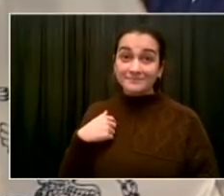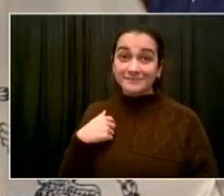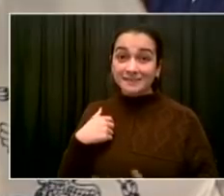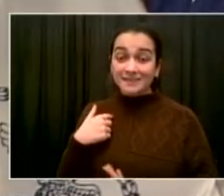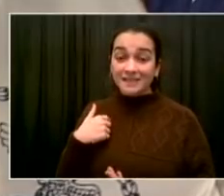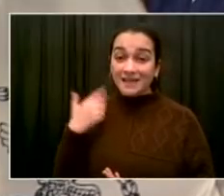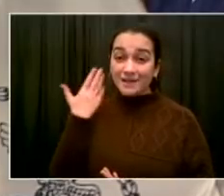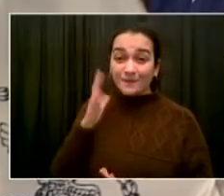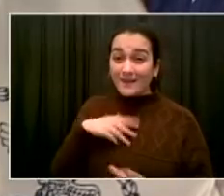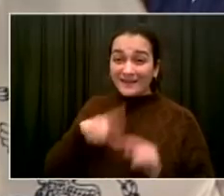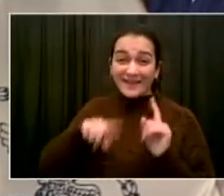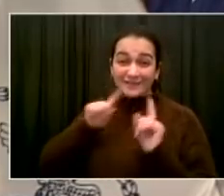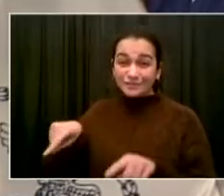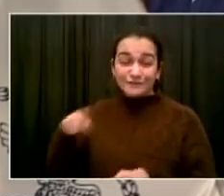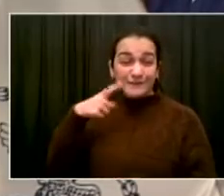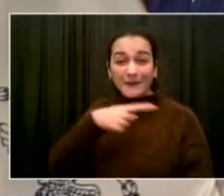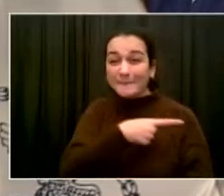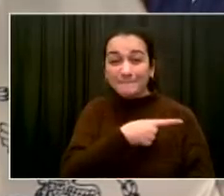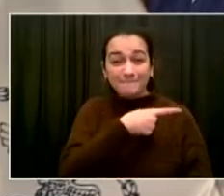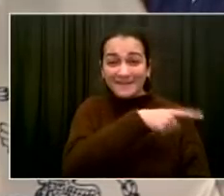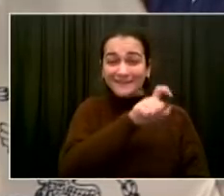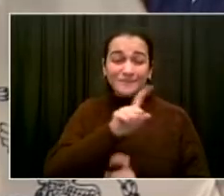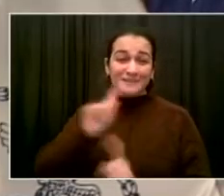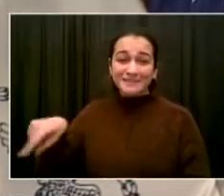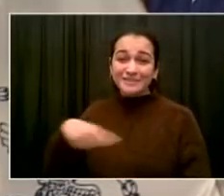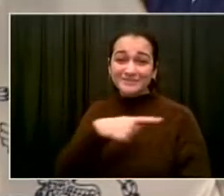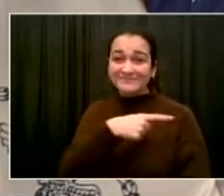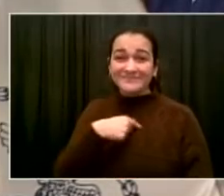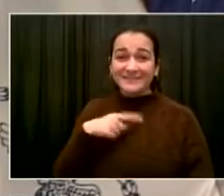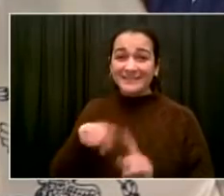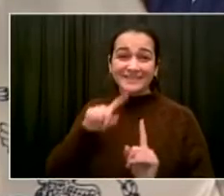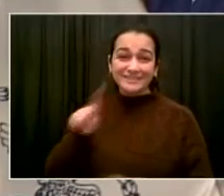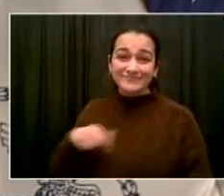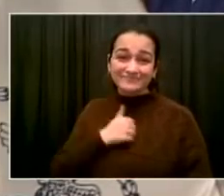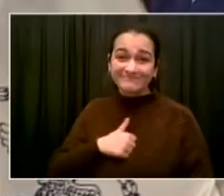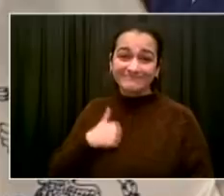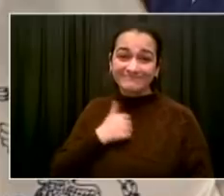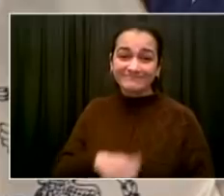lot, and his devotion to